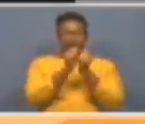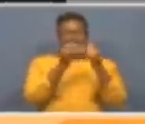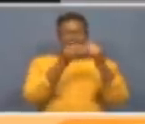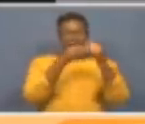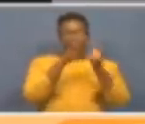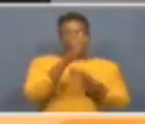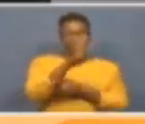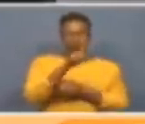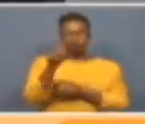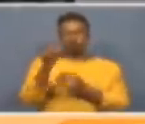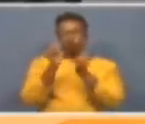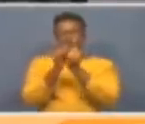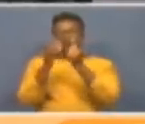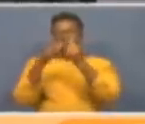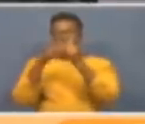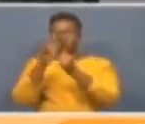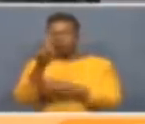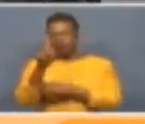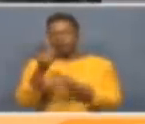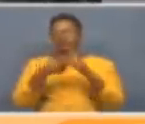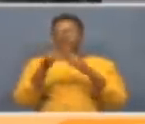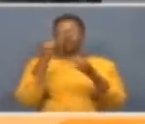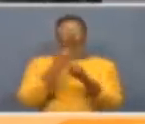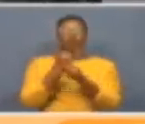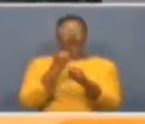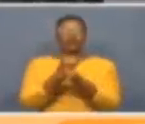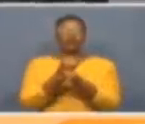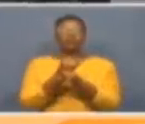began her career serving or working in the